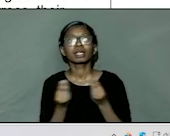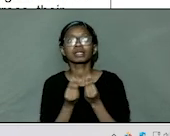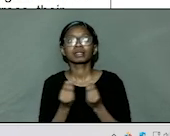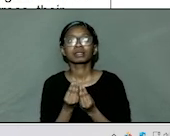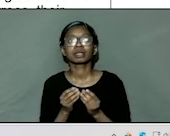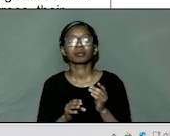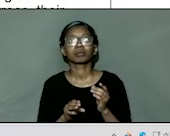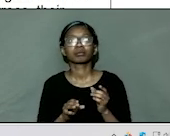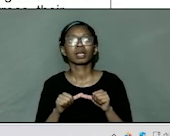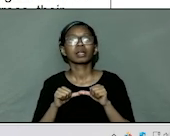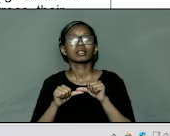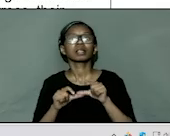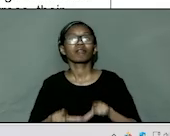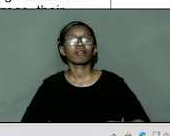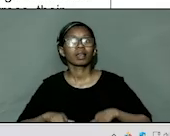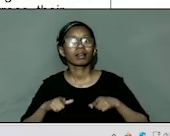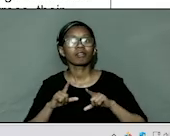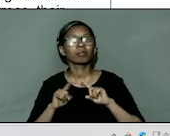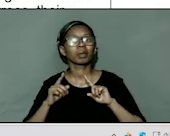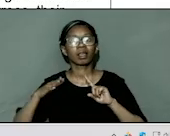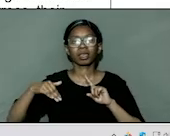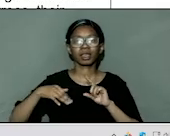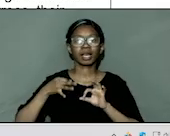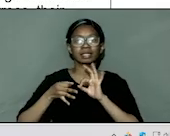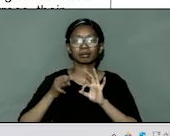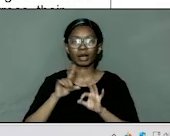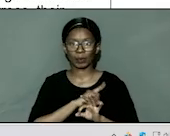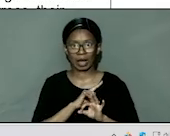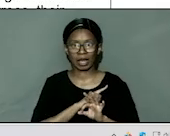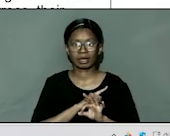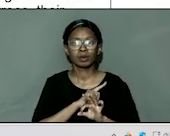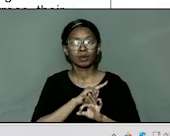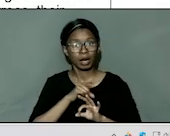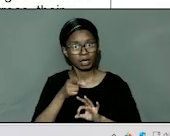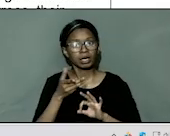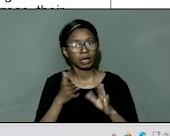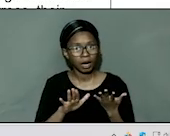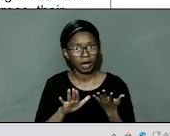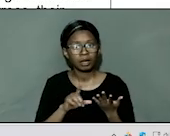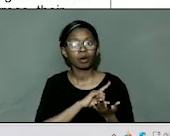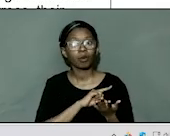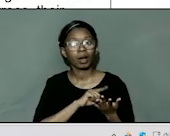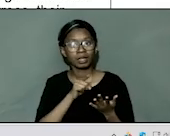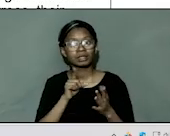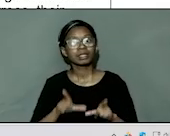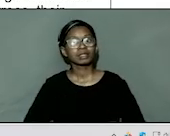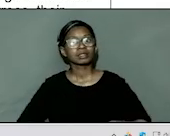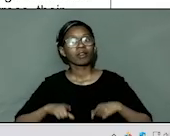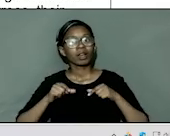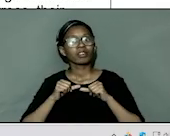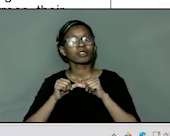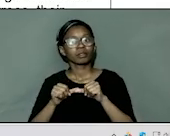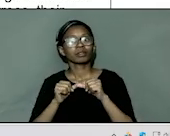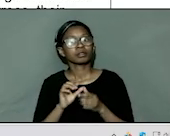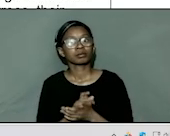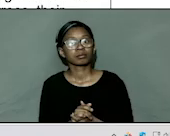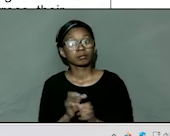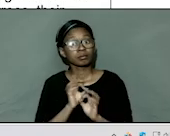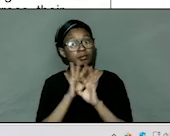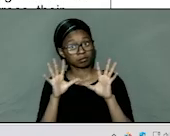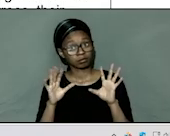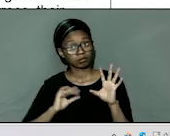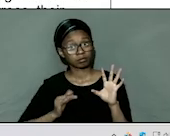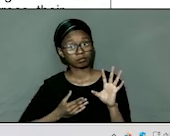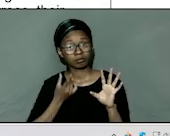without explaining why it dies and why it survives. Is it clear, ladies and